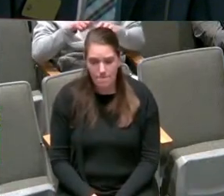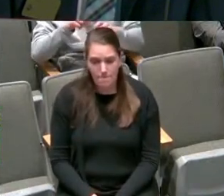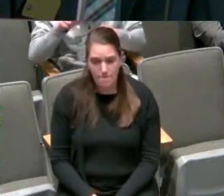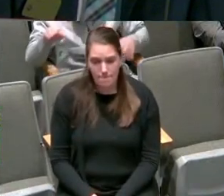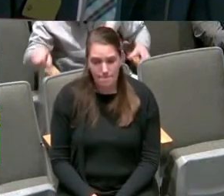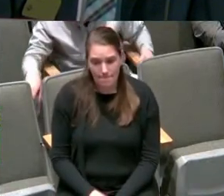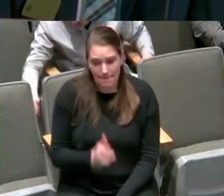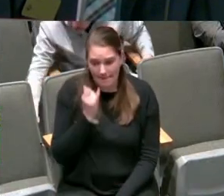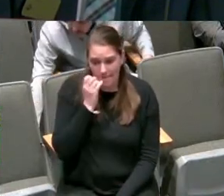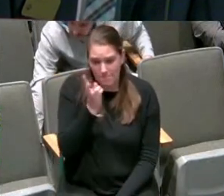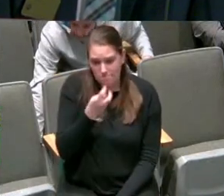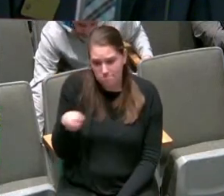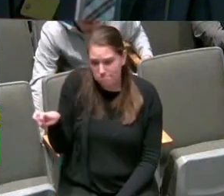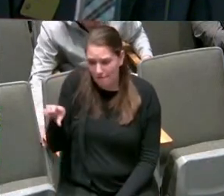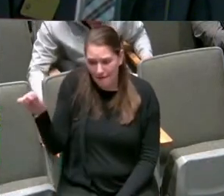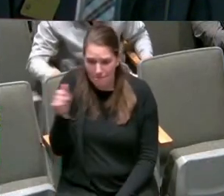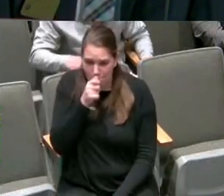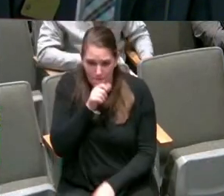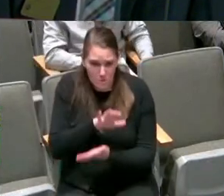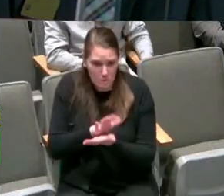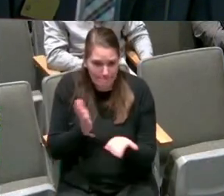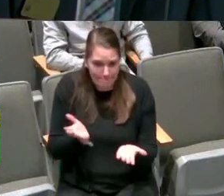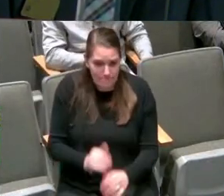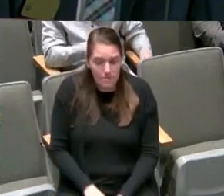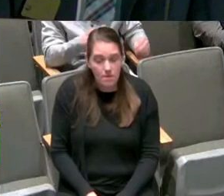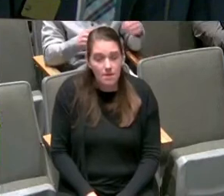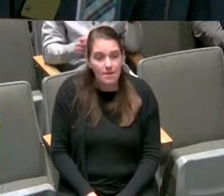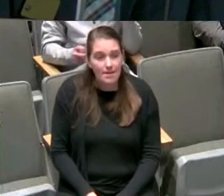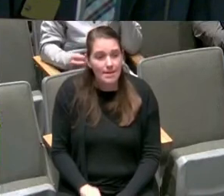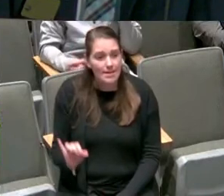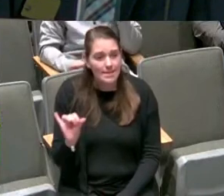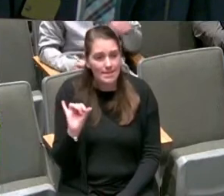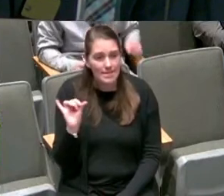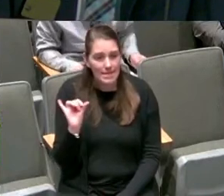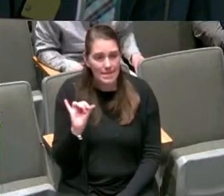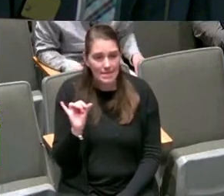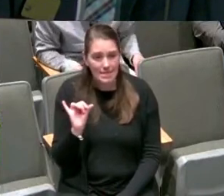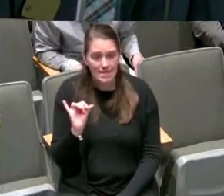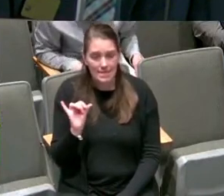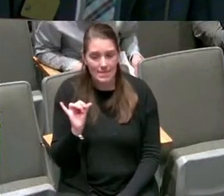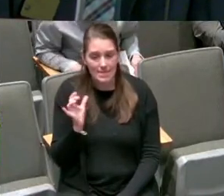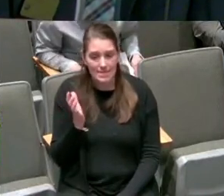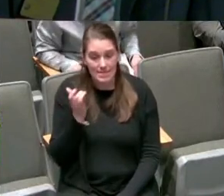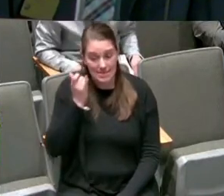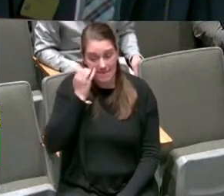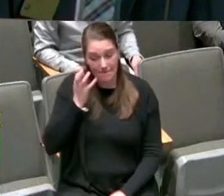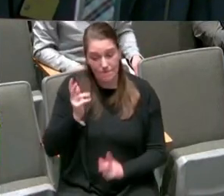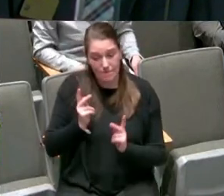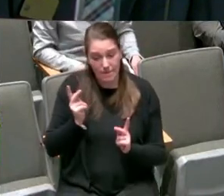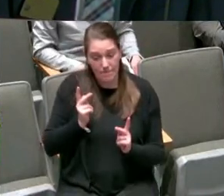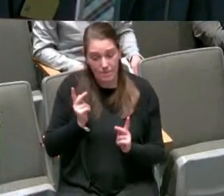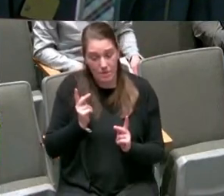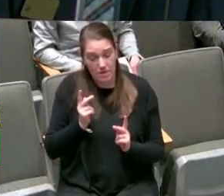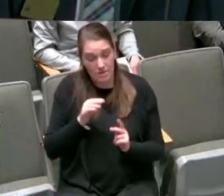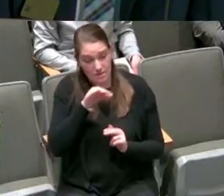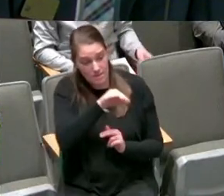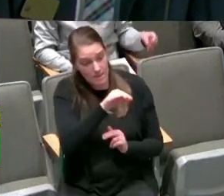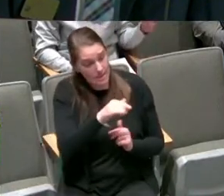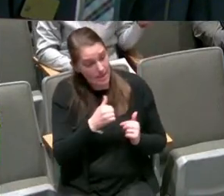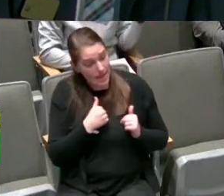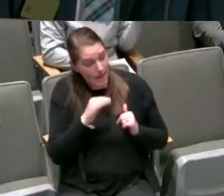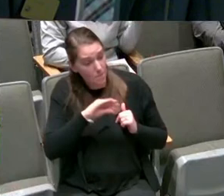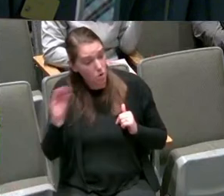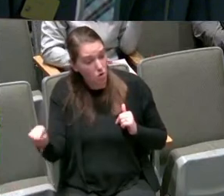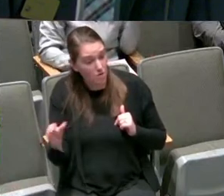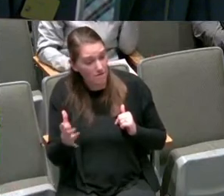to a different school so it's almost like you said it's pretty much if people knock on your door and say I moved to